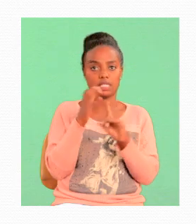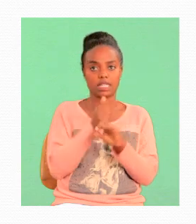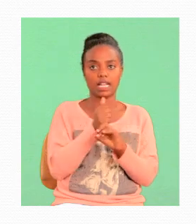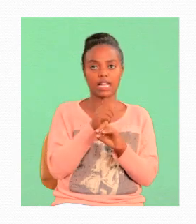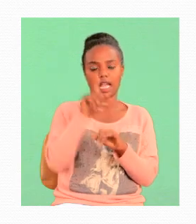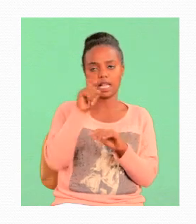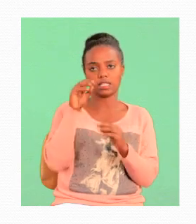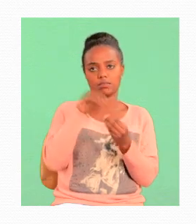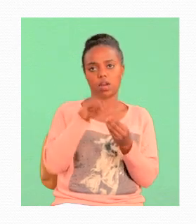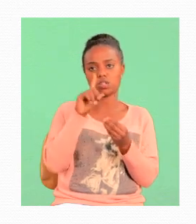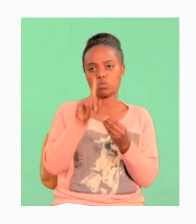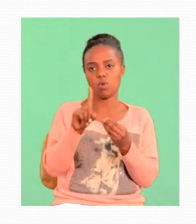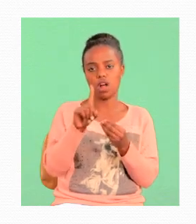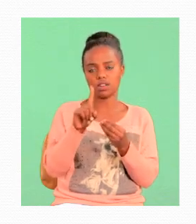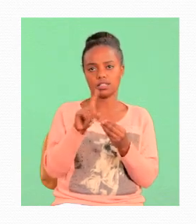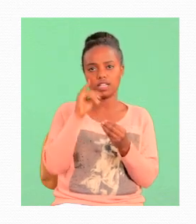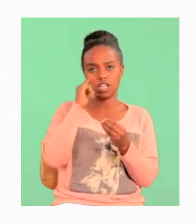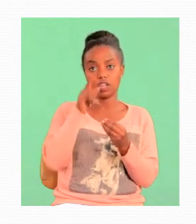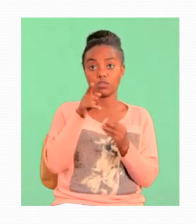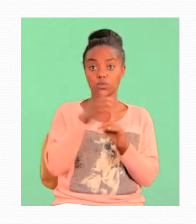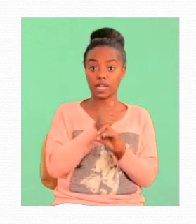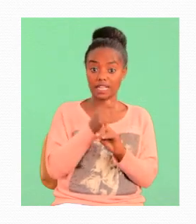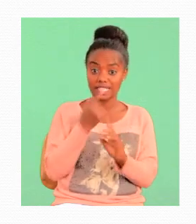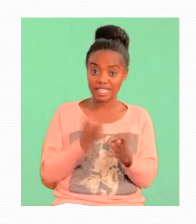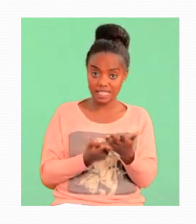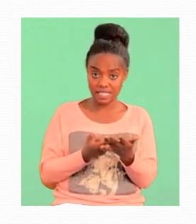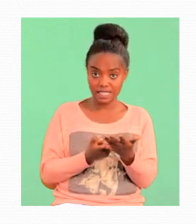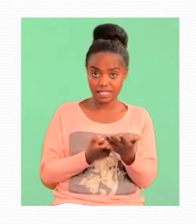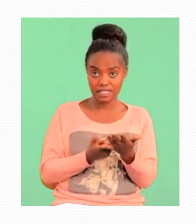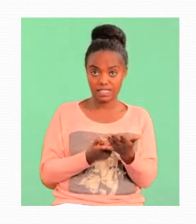1. If you take this,